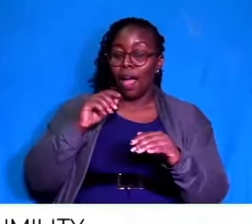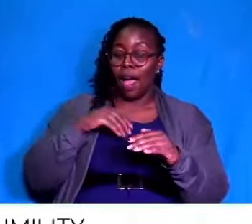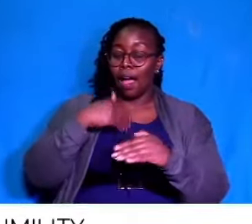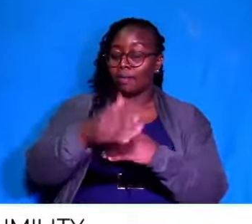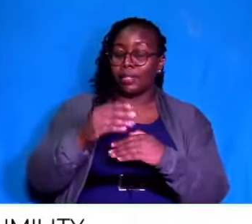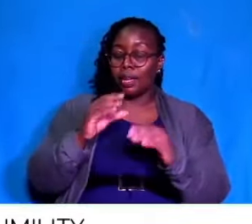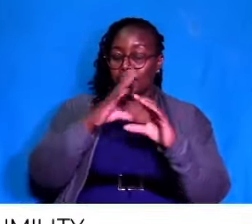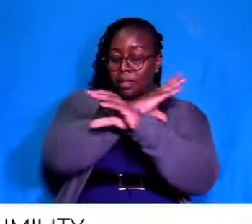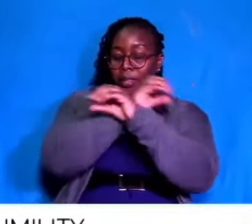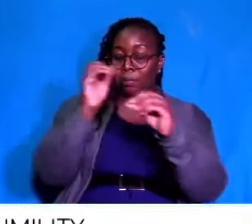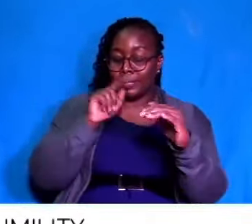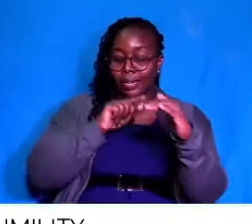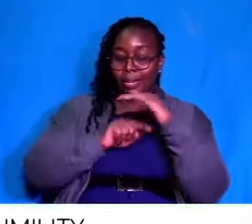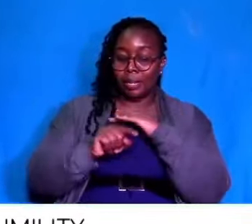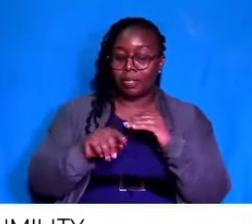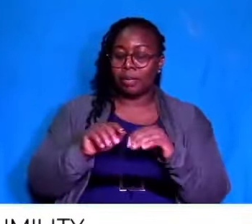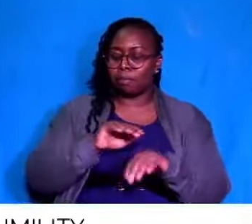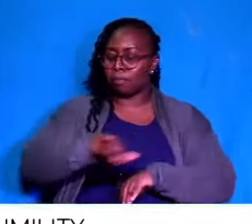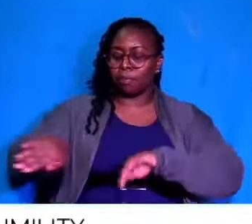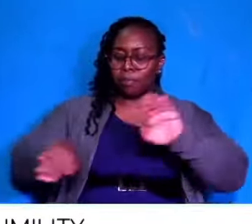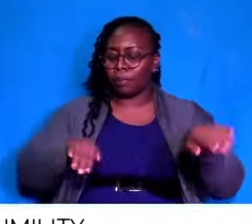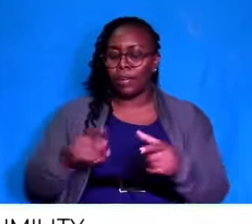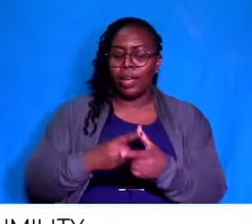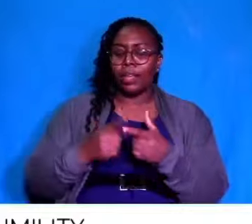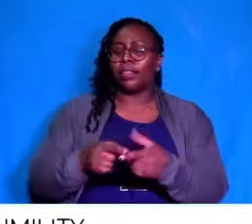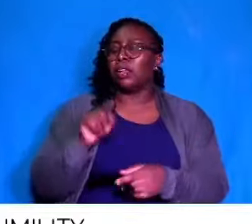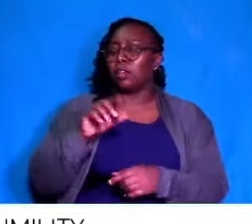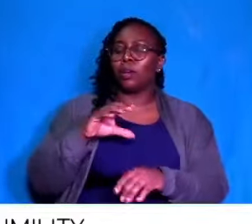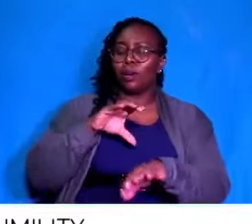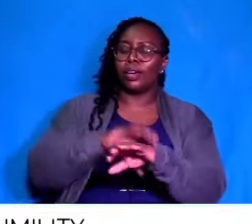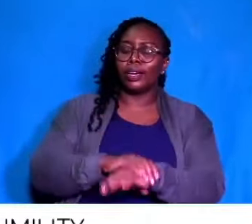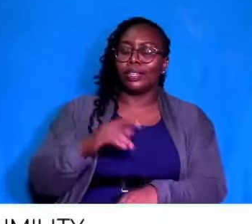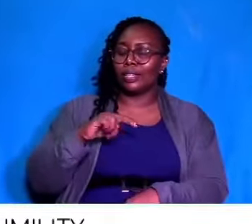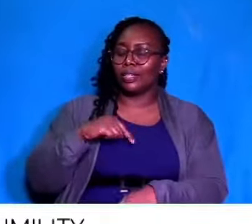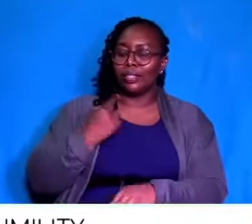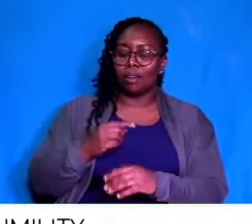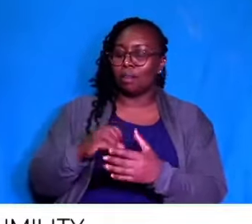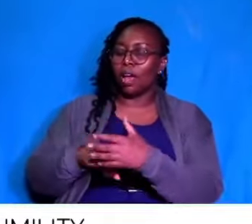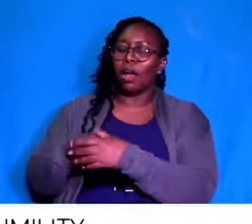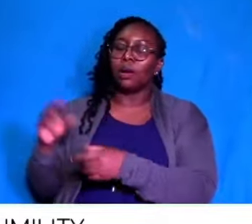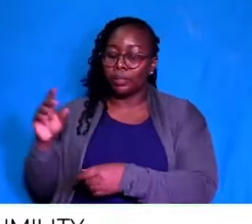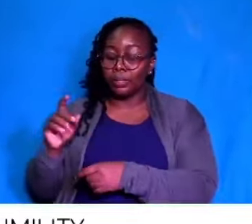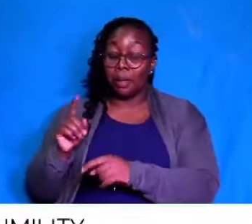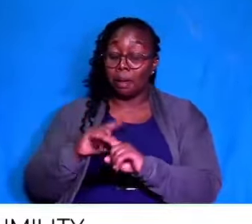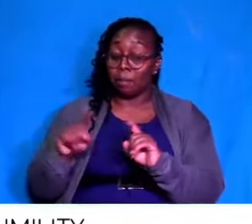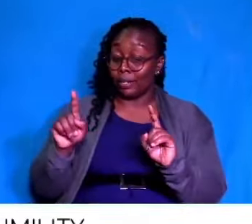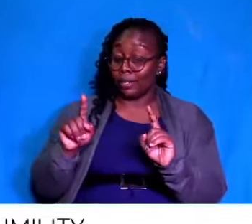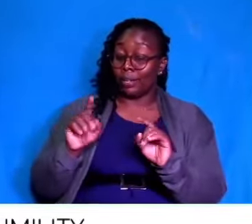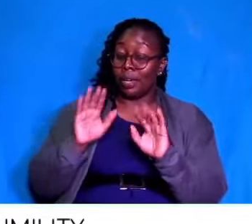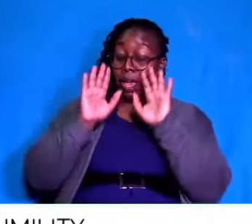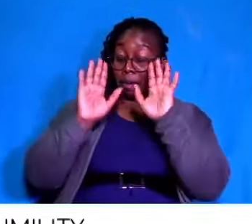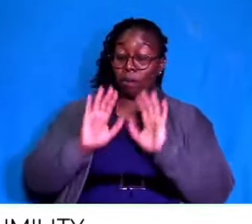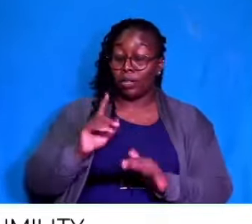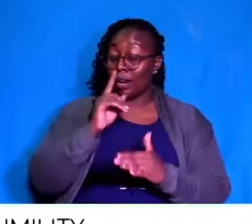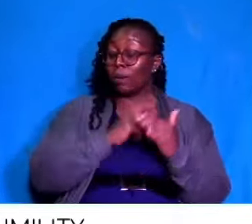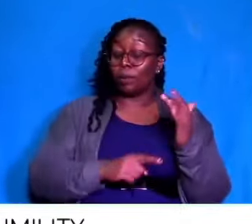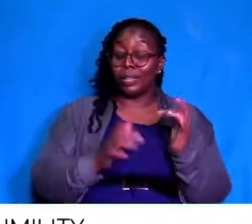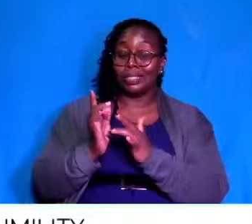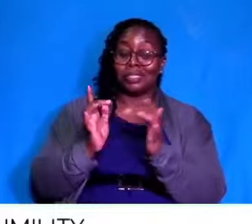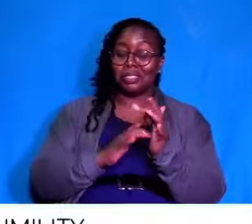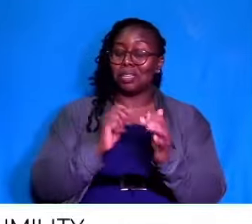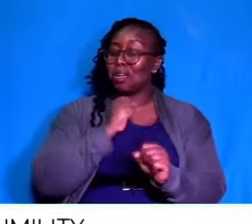going to get us to a pedestal. What was amazing is that Jesus did none of that. In fact, it was John during